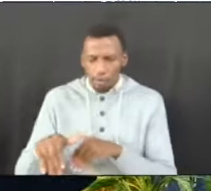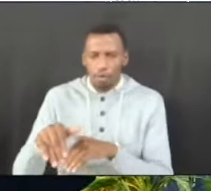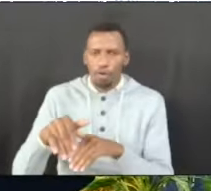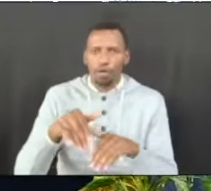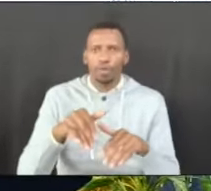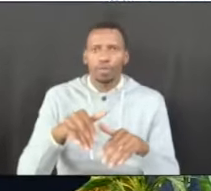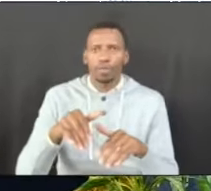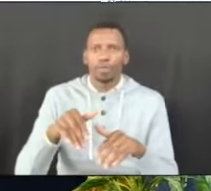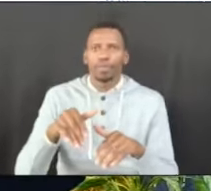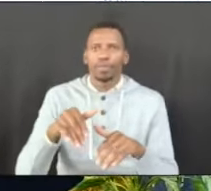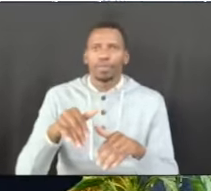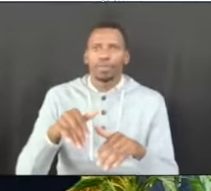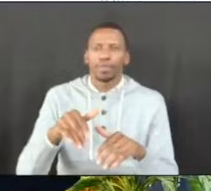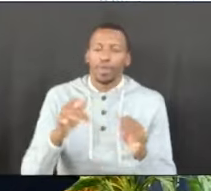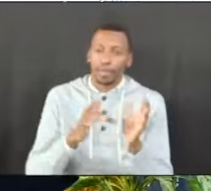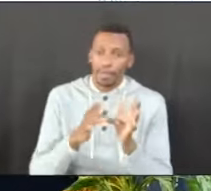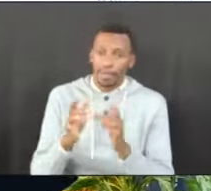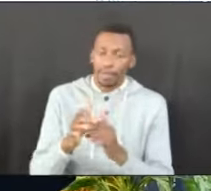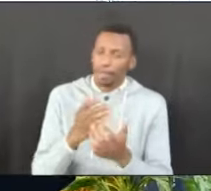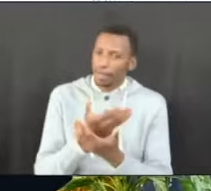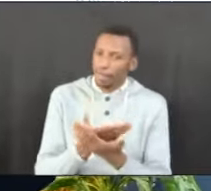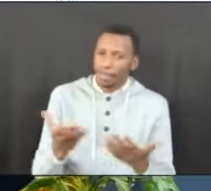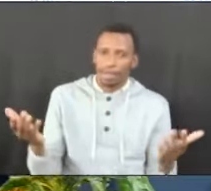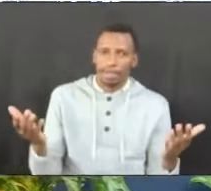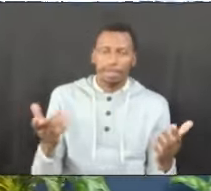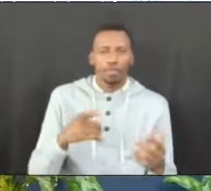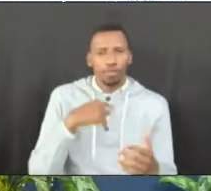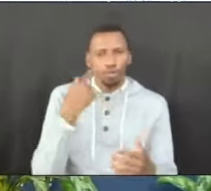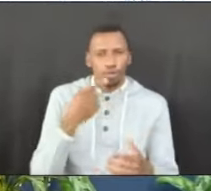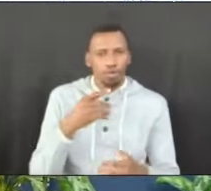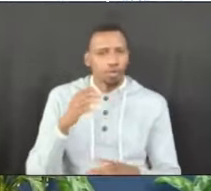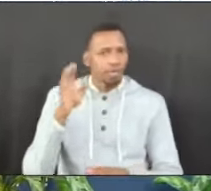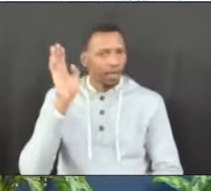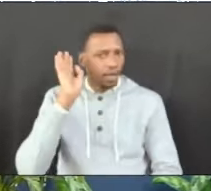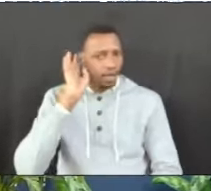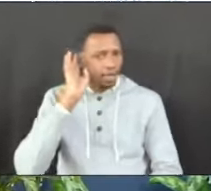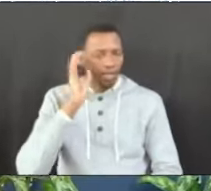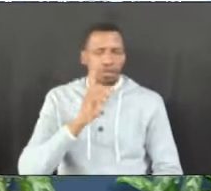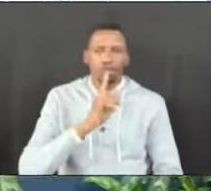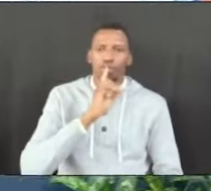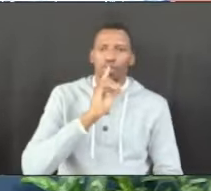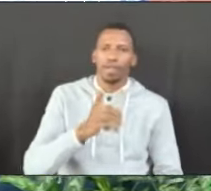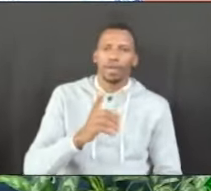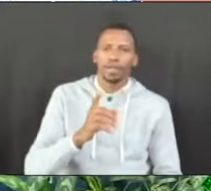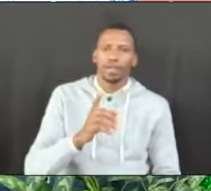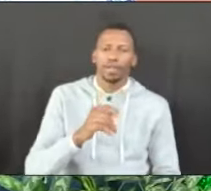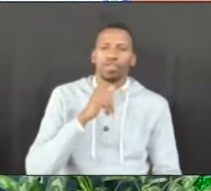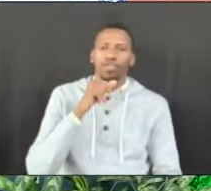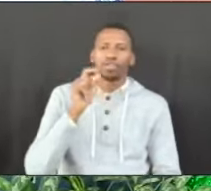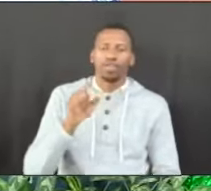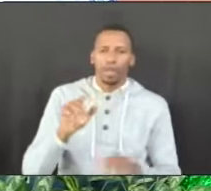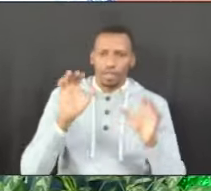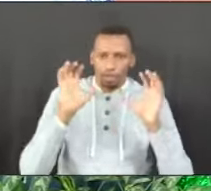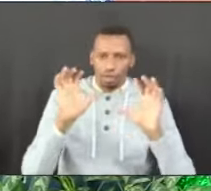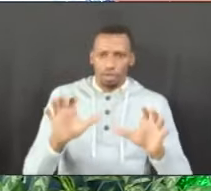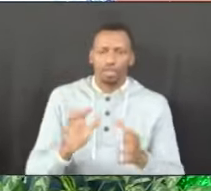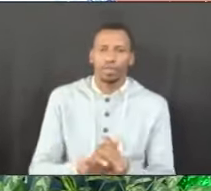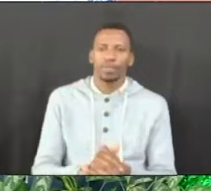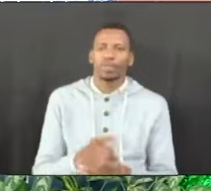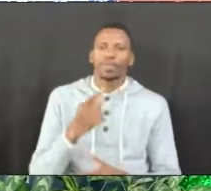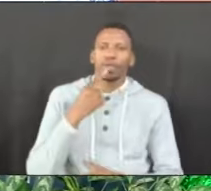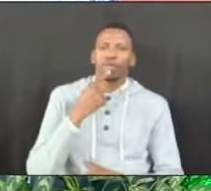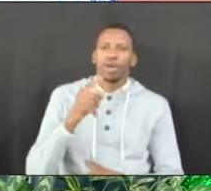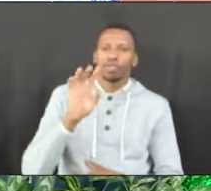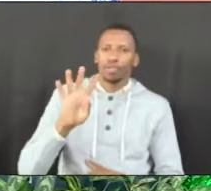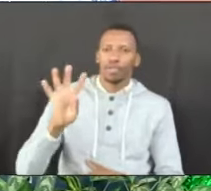goeth, who will list to the call and to the commands without being forced. So the